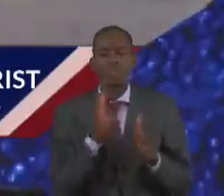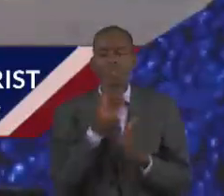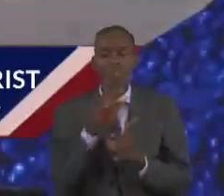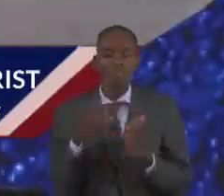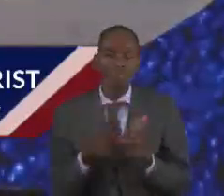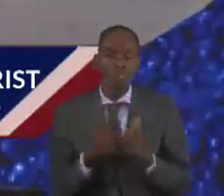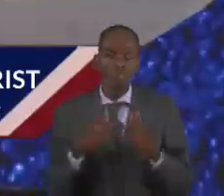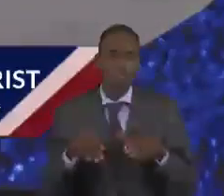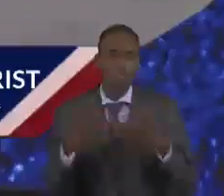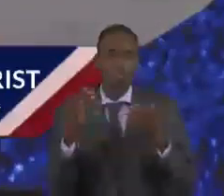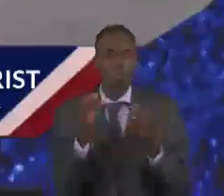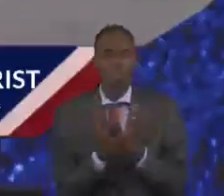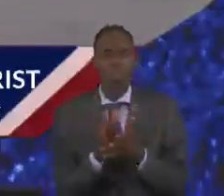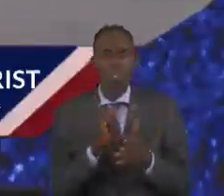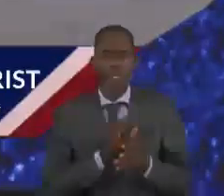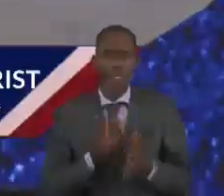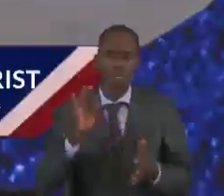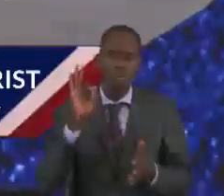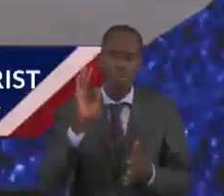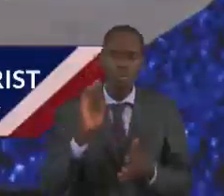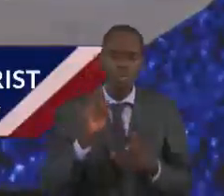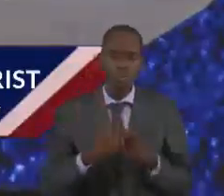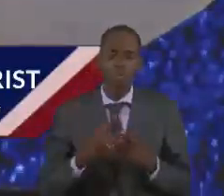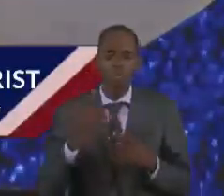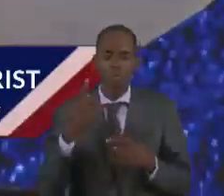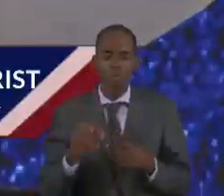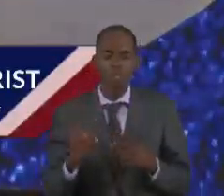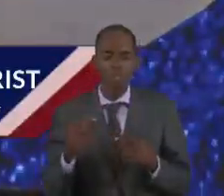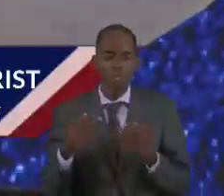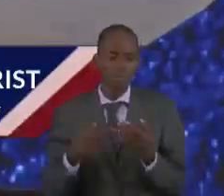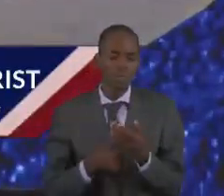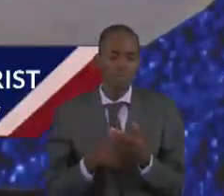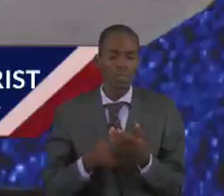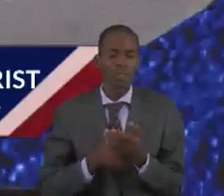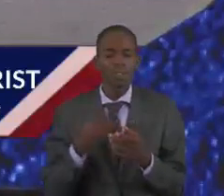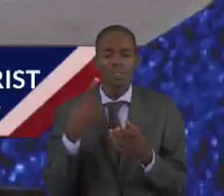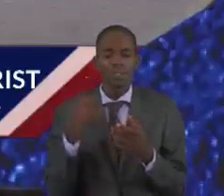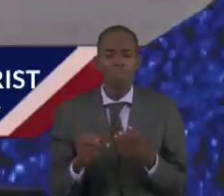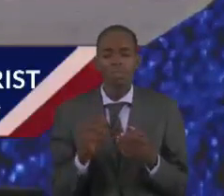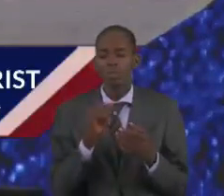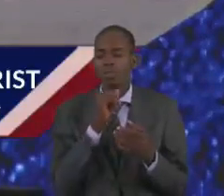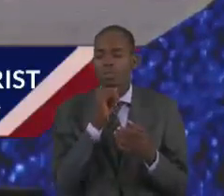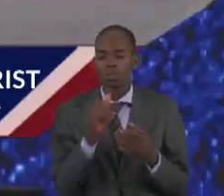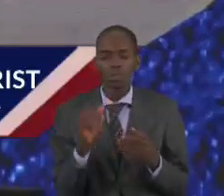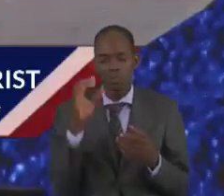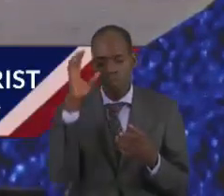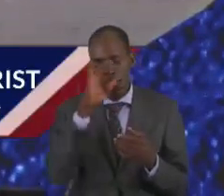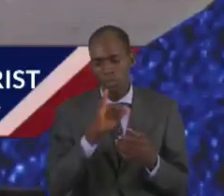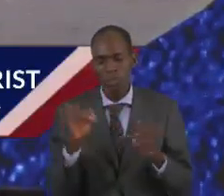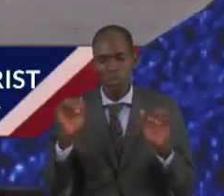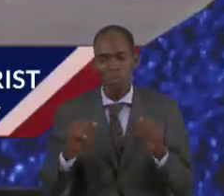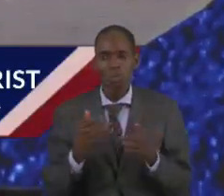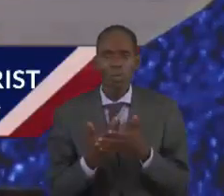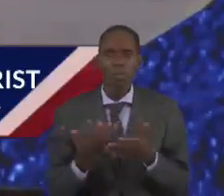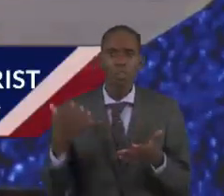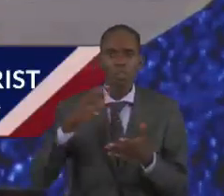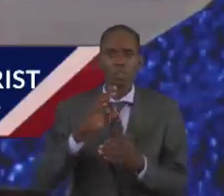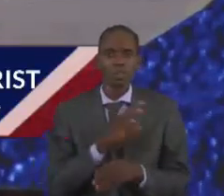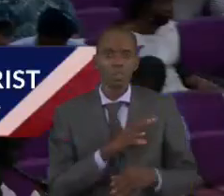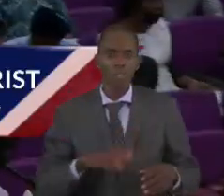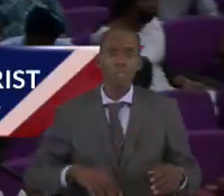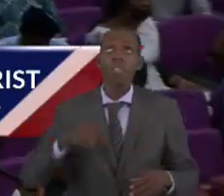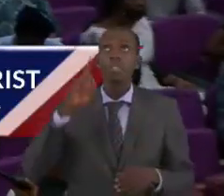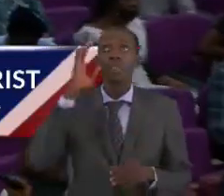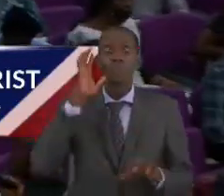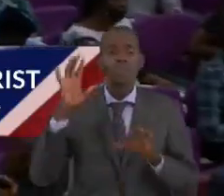should preach unto the Gentiles the unsearchable riches of Christ. He will do it for